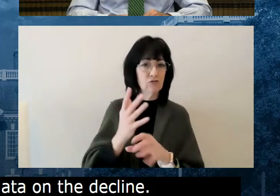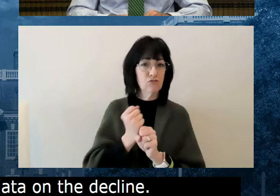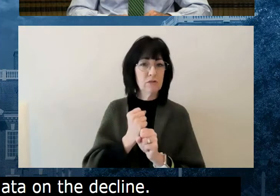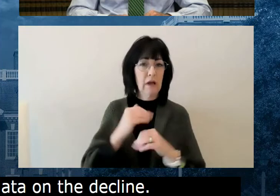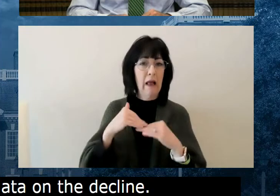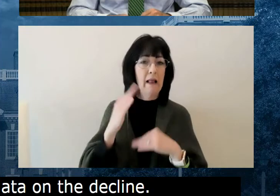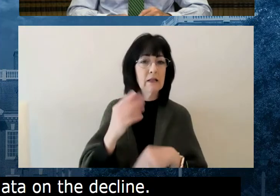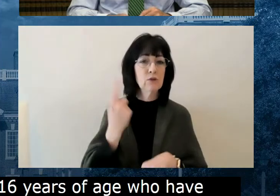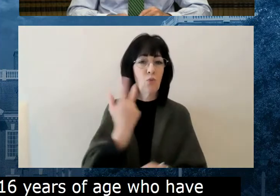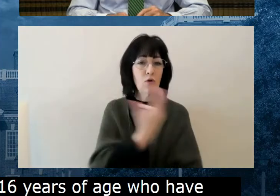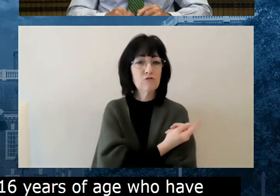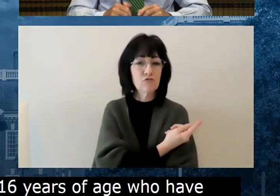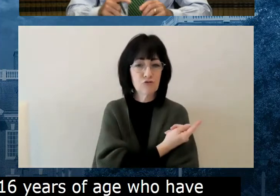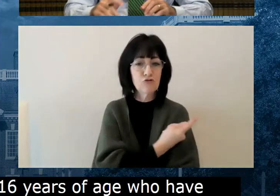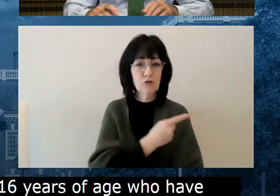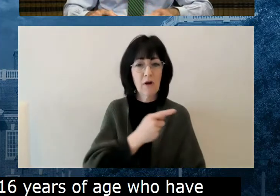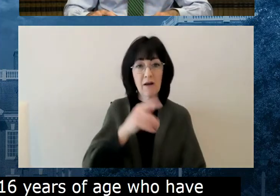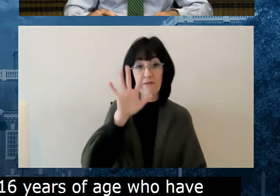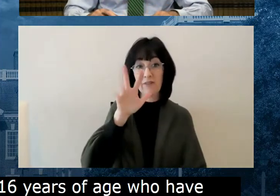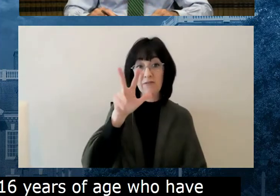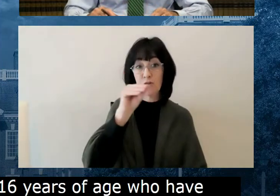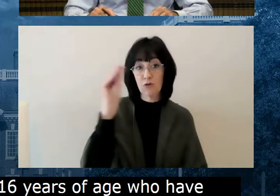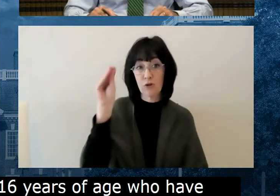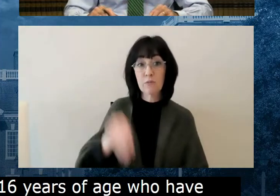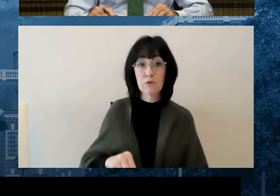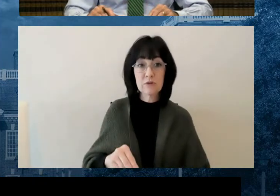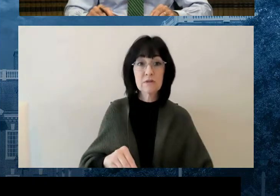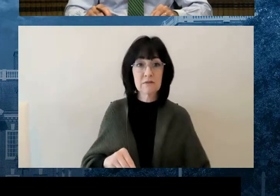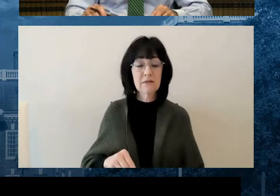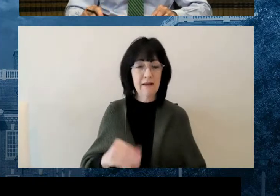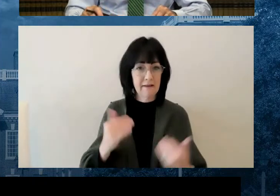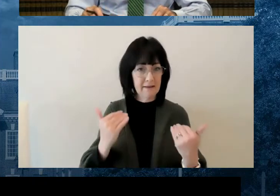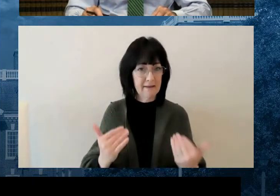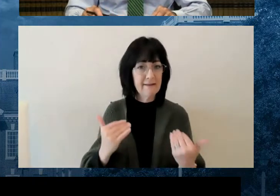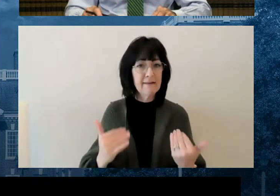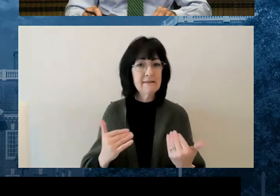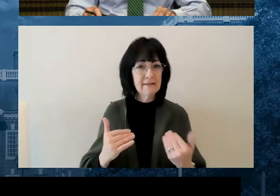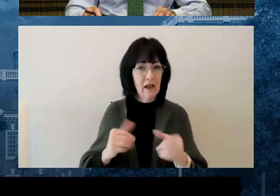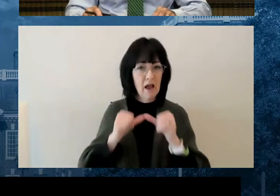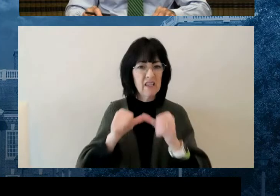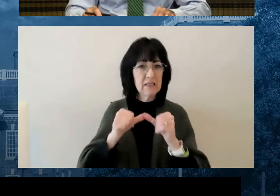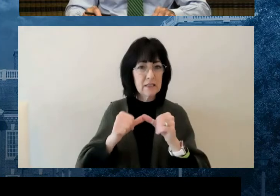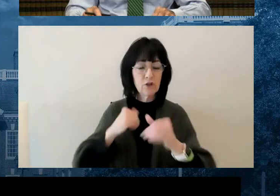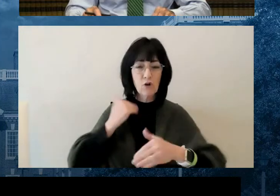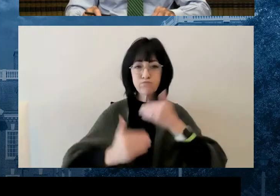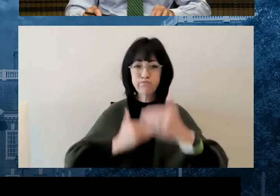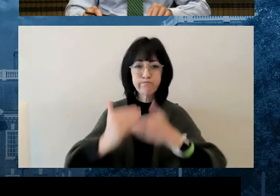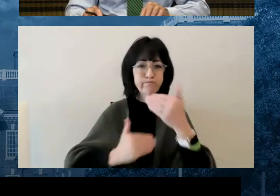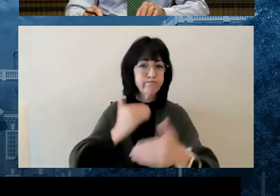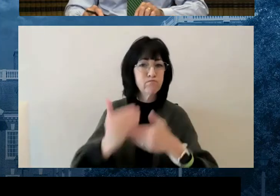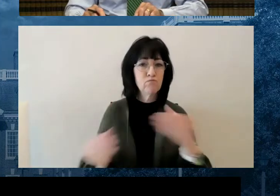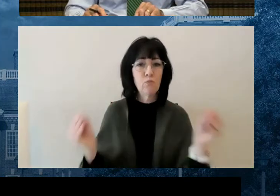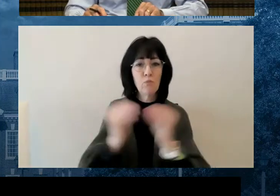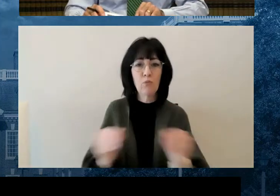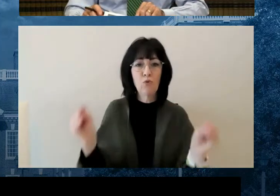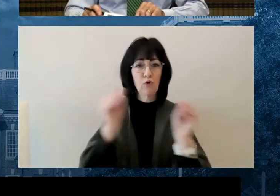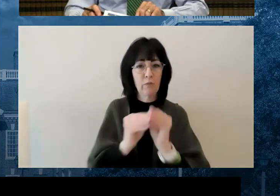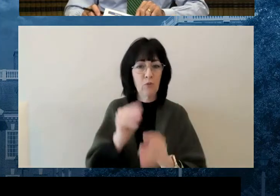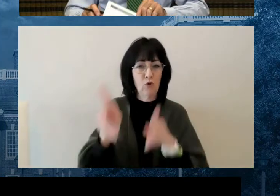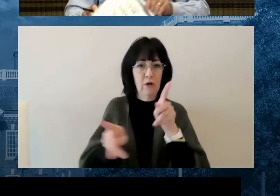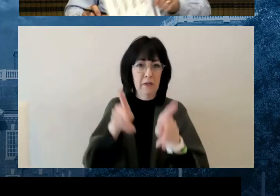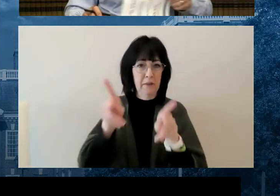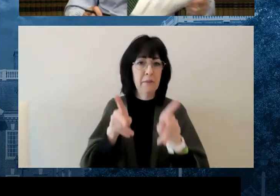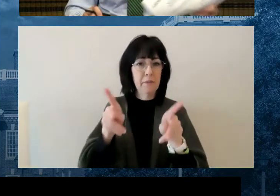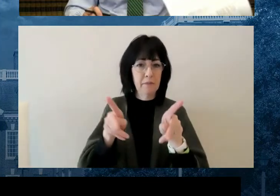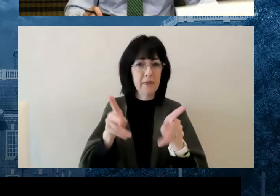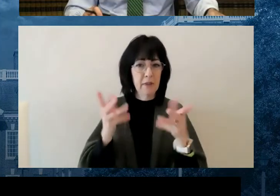doing better on second doses for those populations, and fully almost 40%